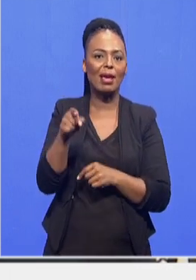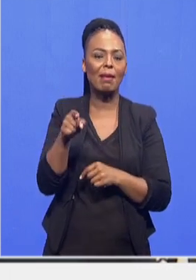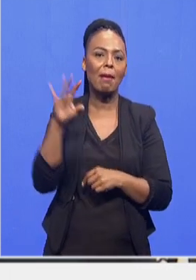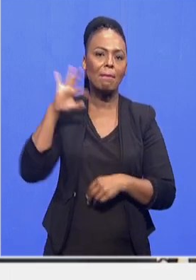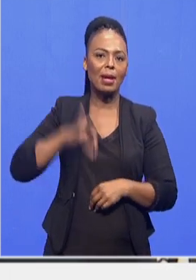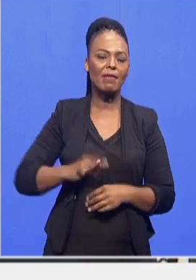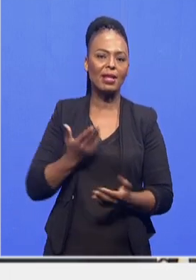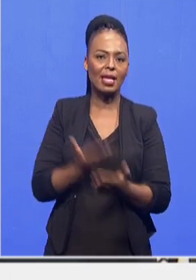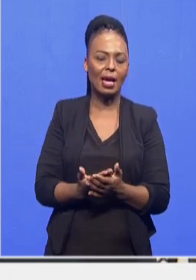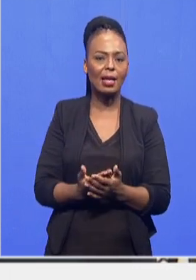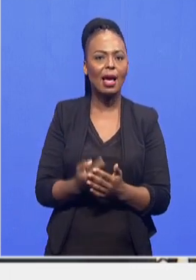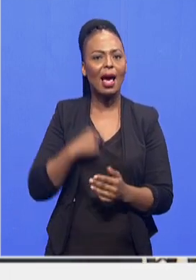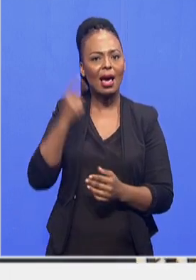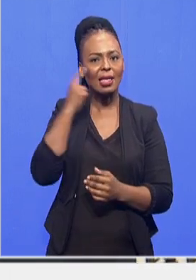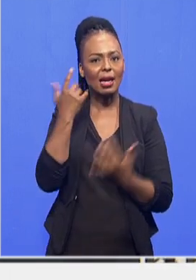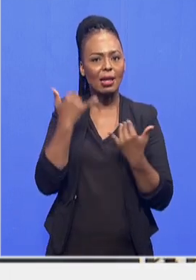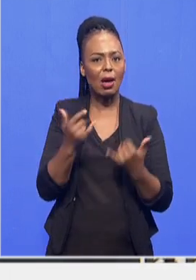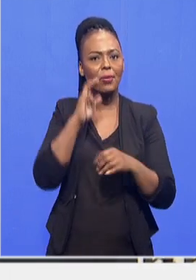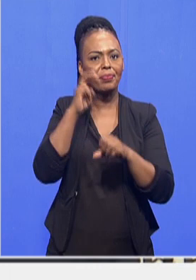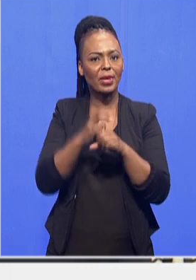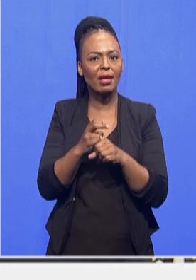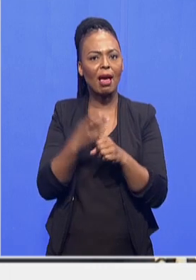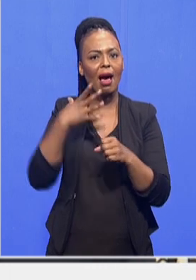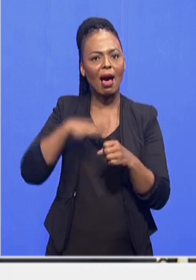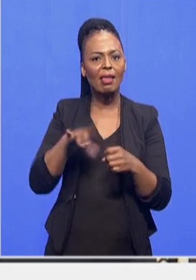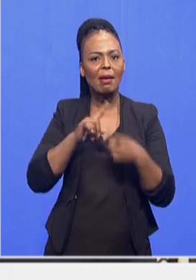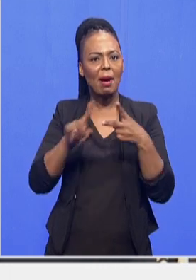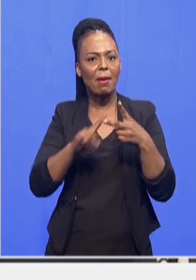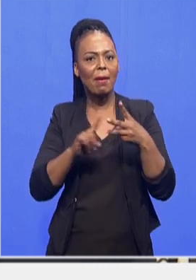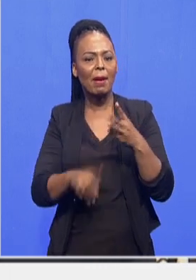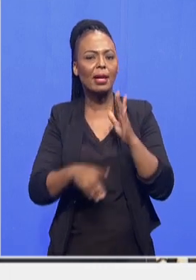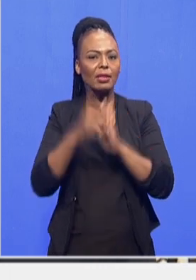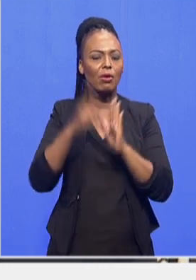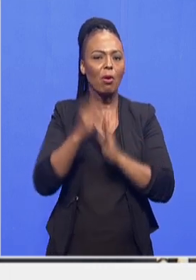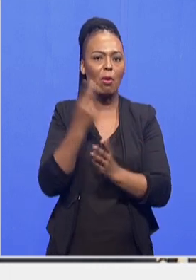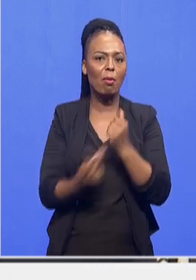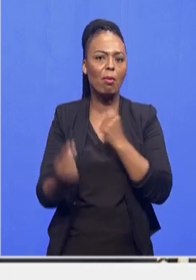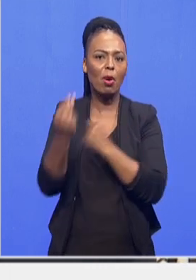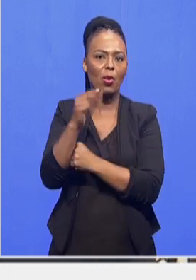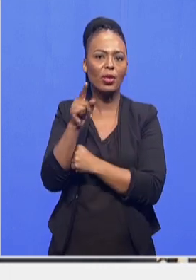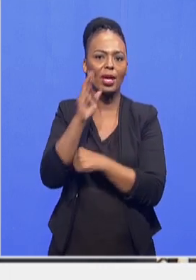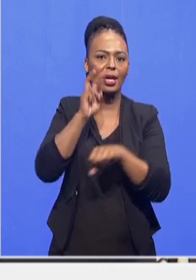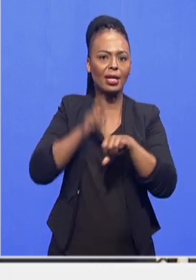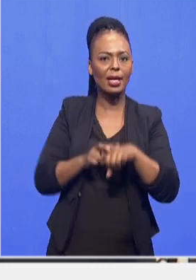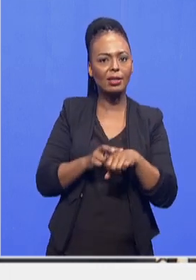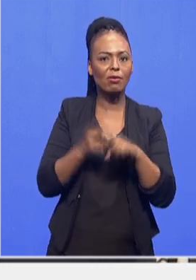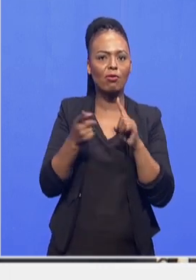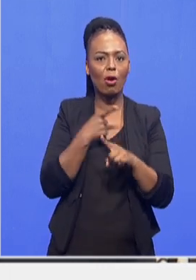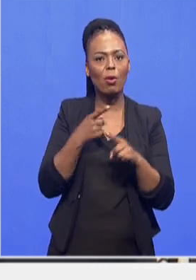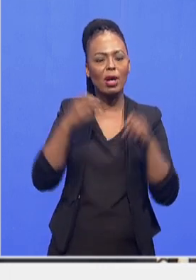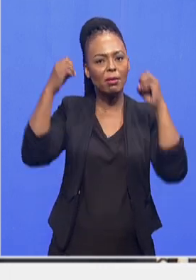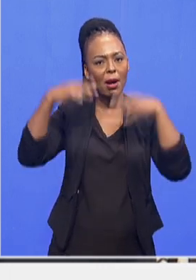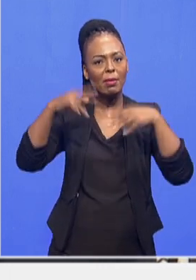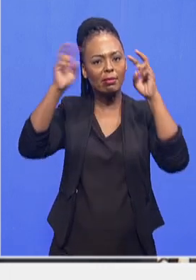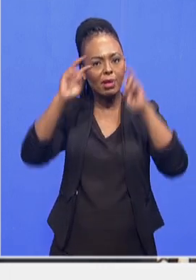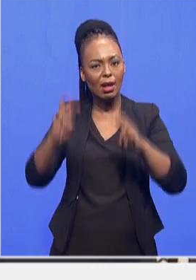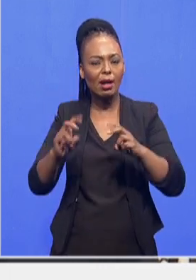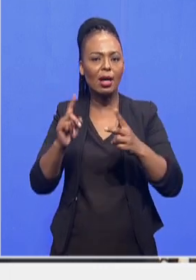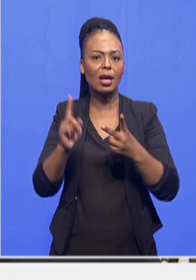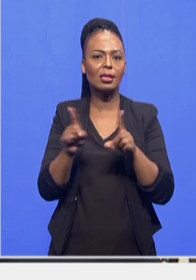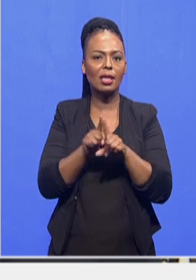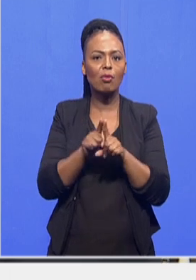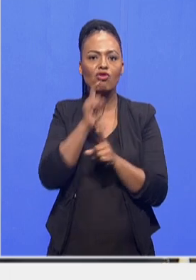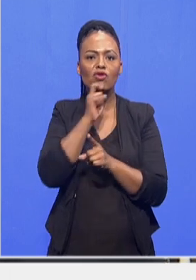think we need to take these developments from both ends, on the supply side through the generation, the using of renewable